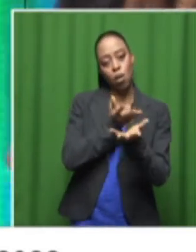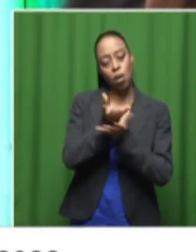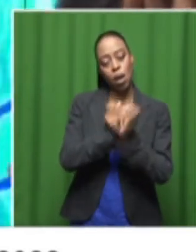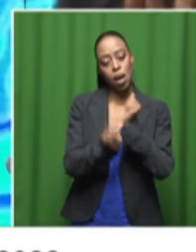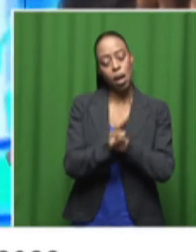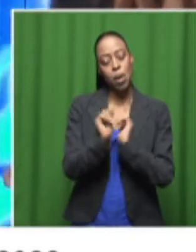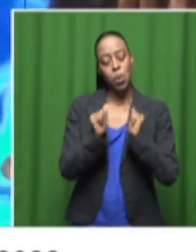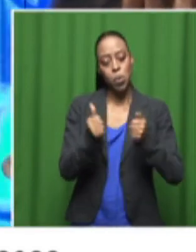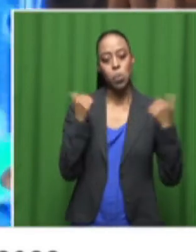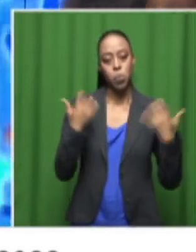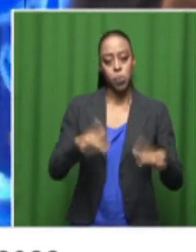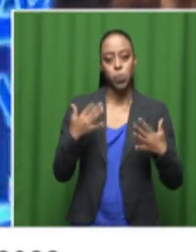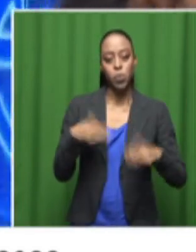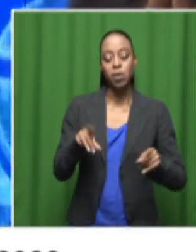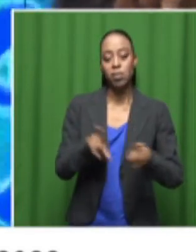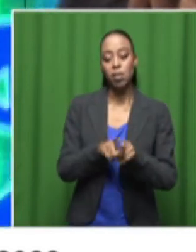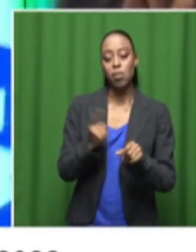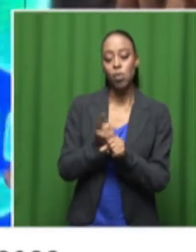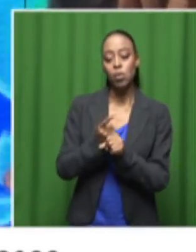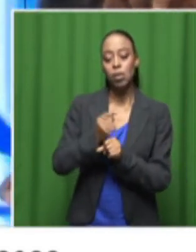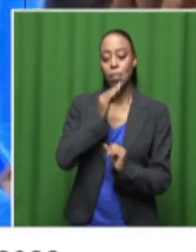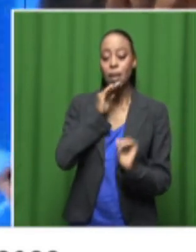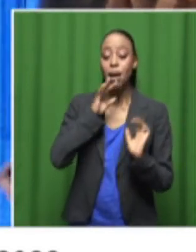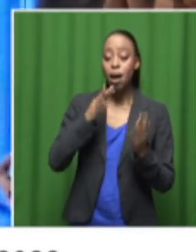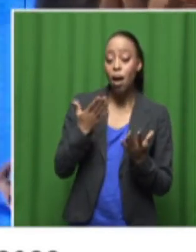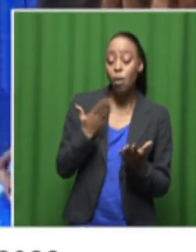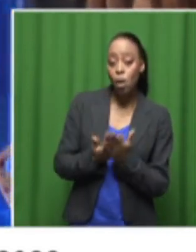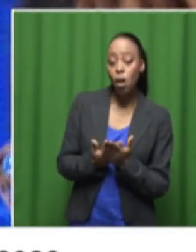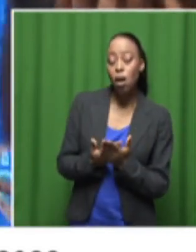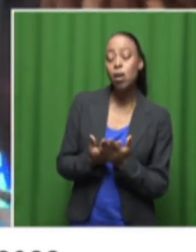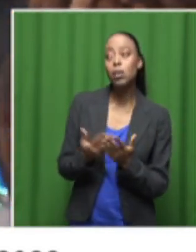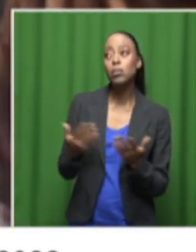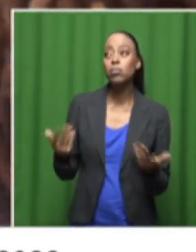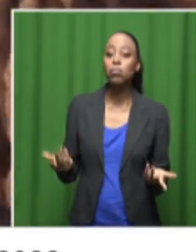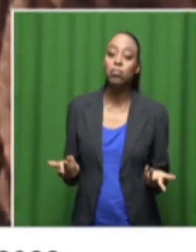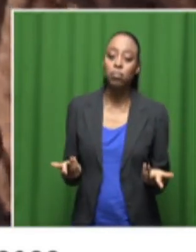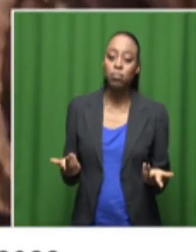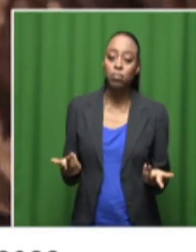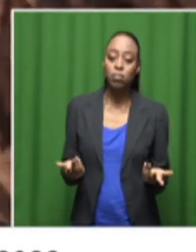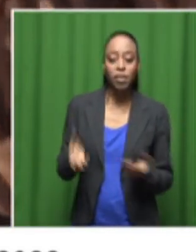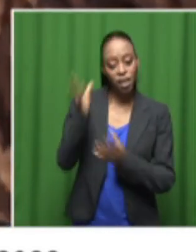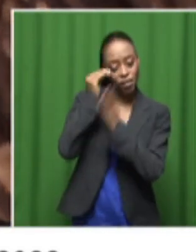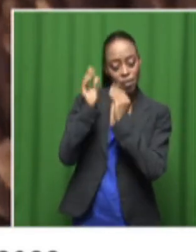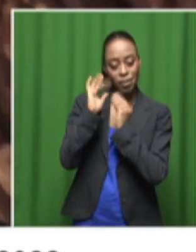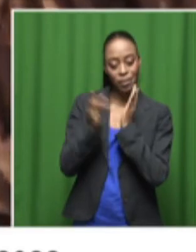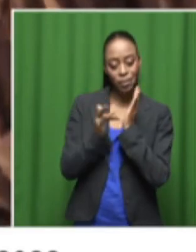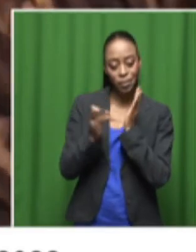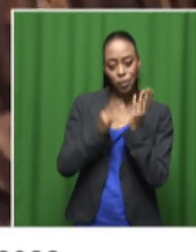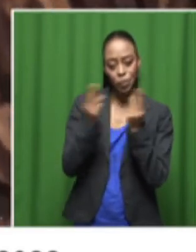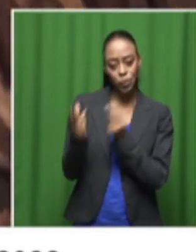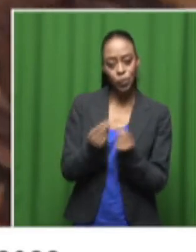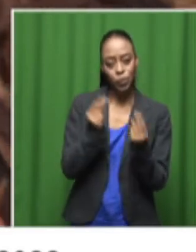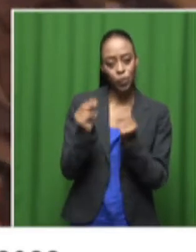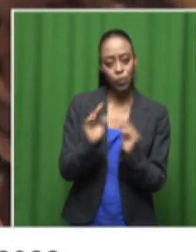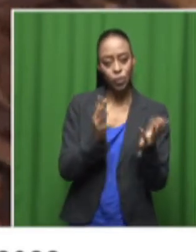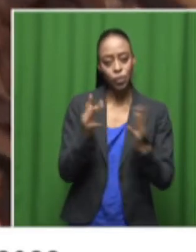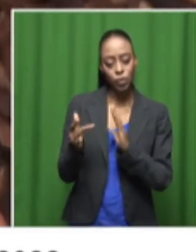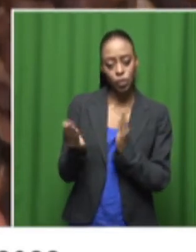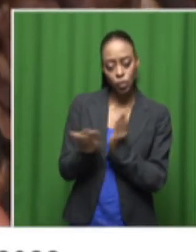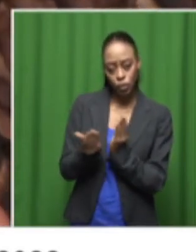discussions also in terms of how we can roll out information technology to schools.